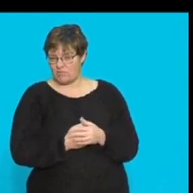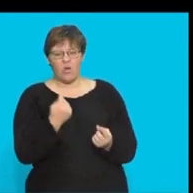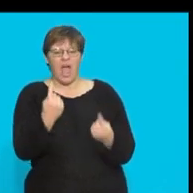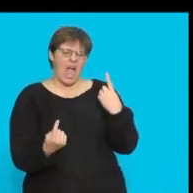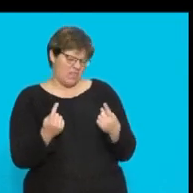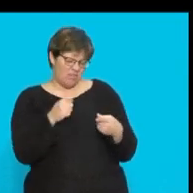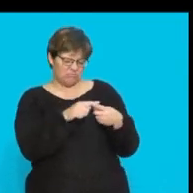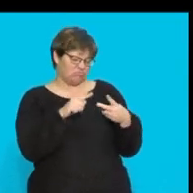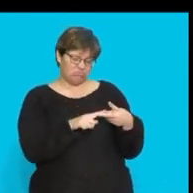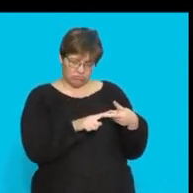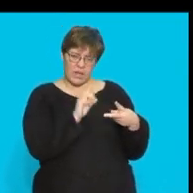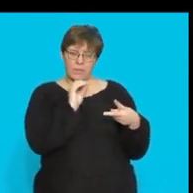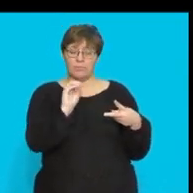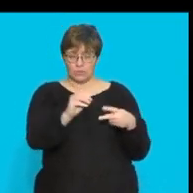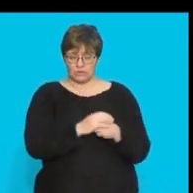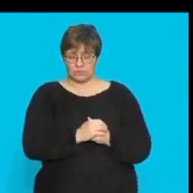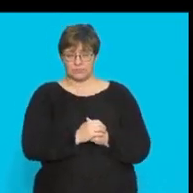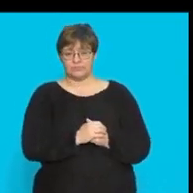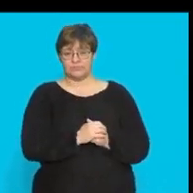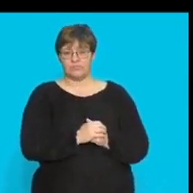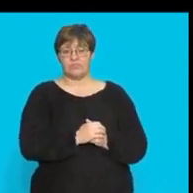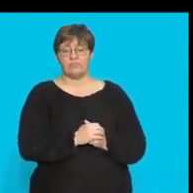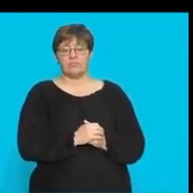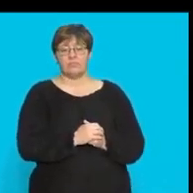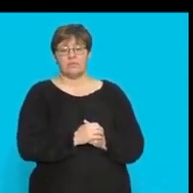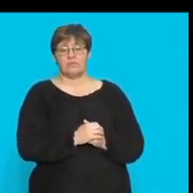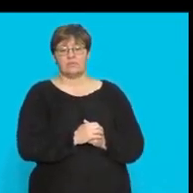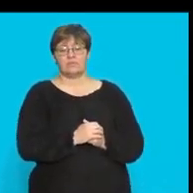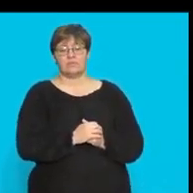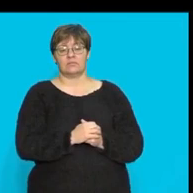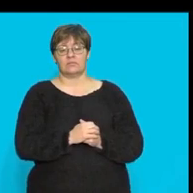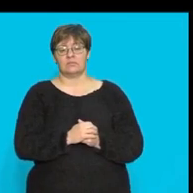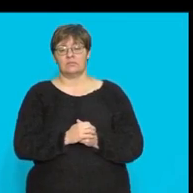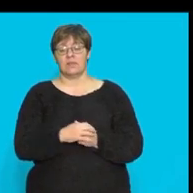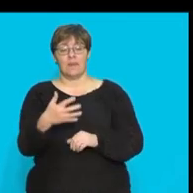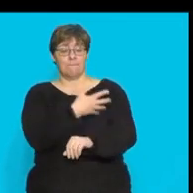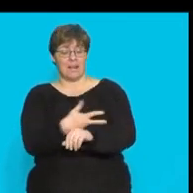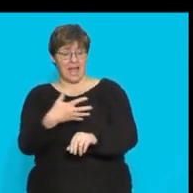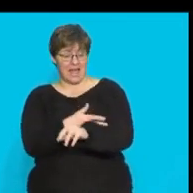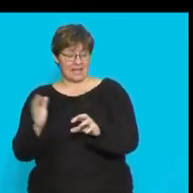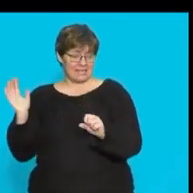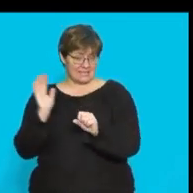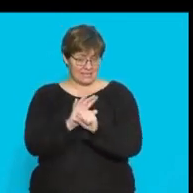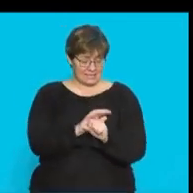accept any of those. The one that it's going to do, right, is going to be blood,